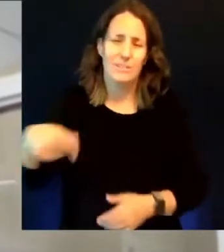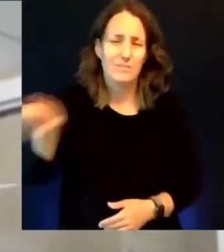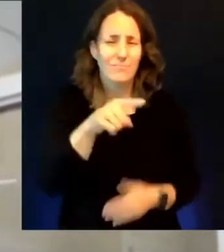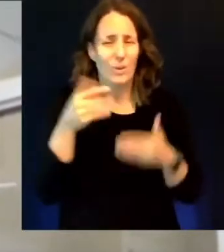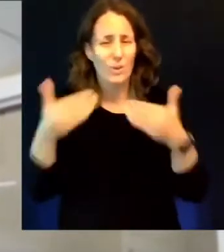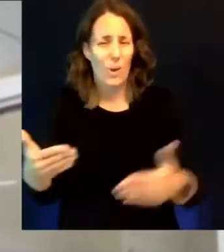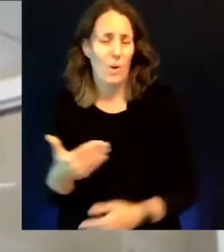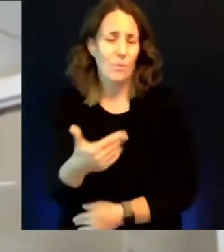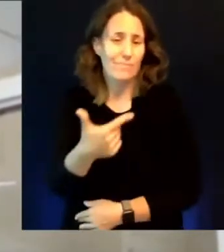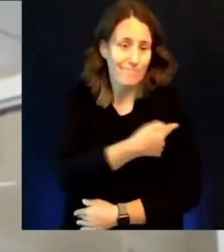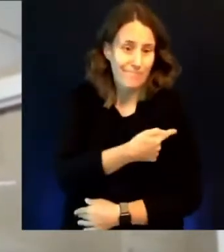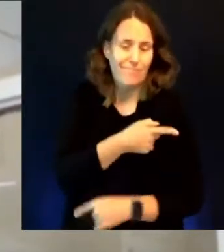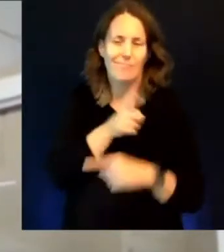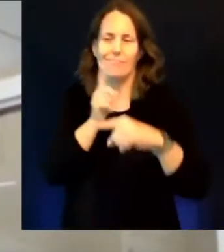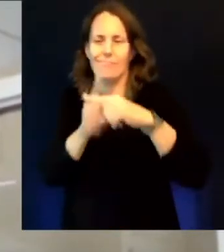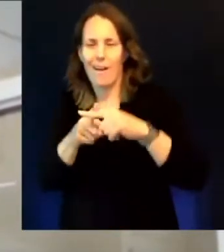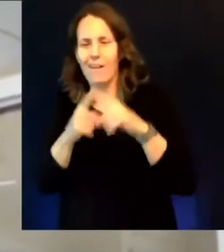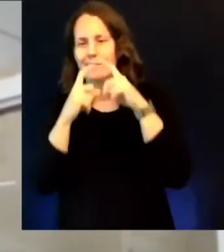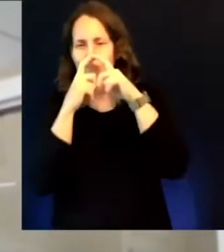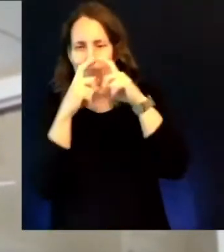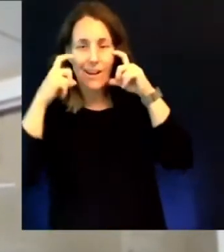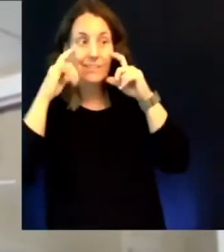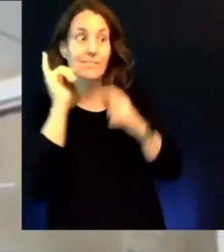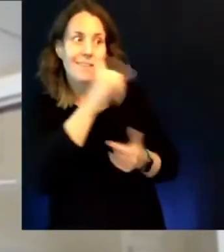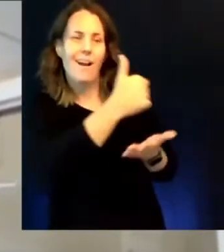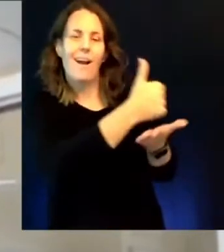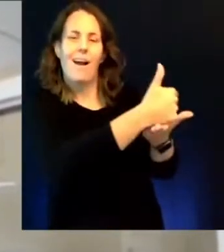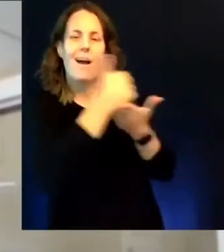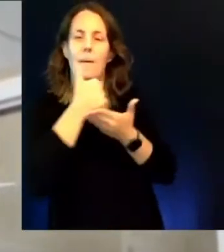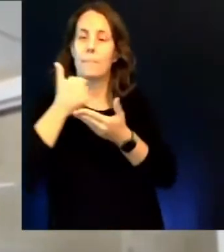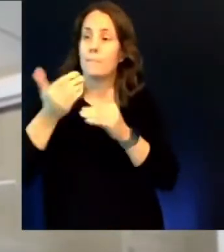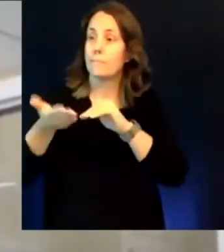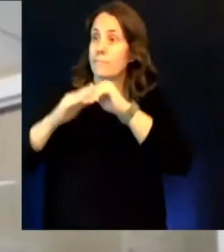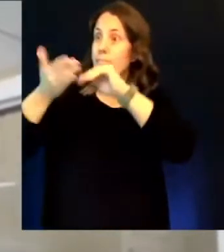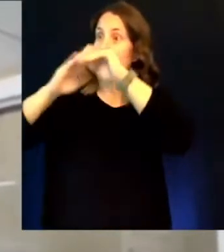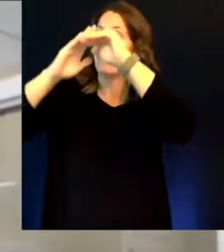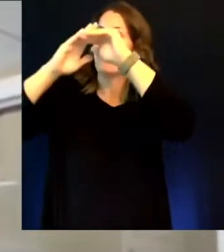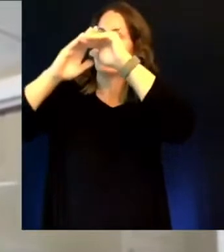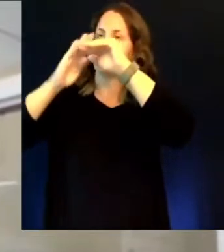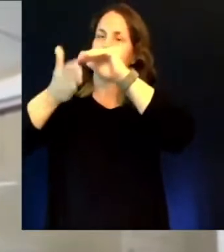now. And we have some control of whether this surge,